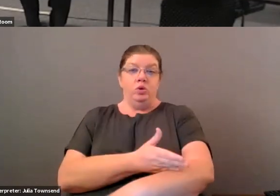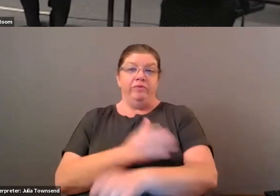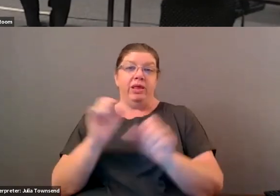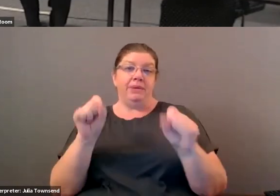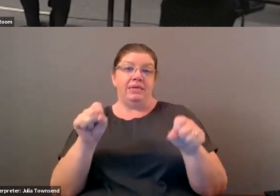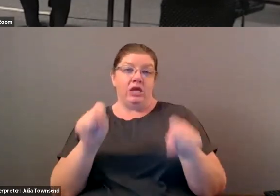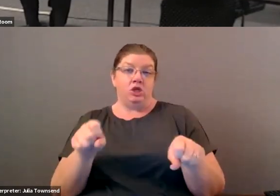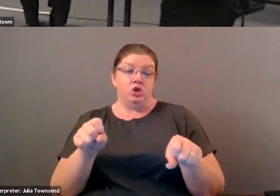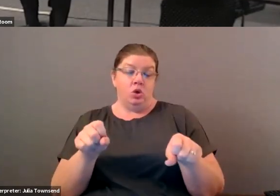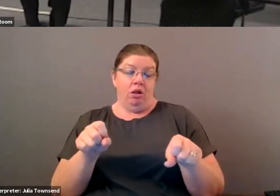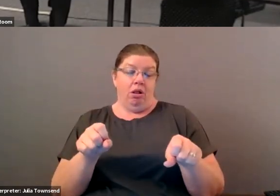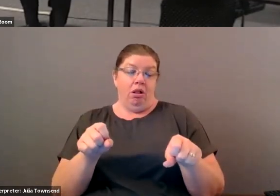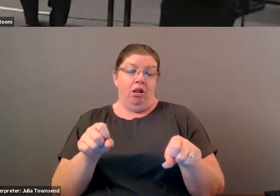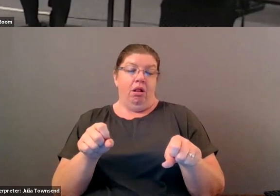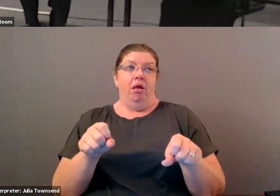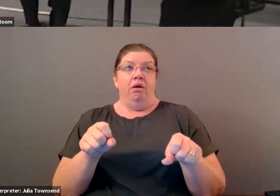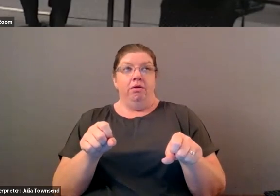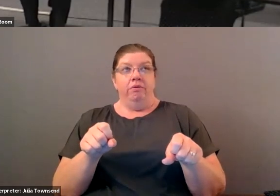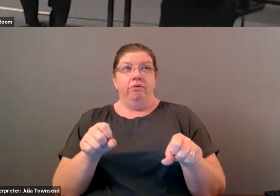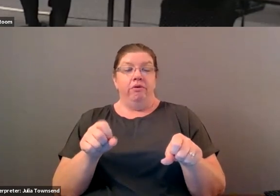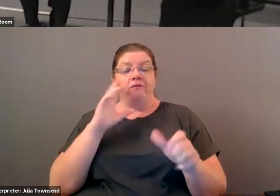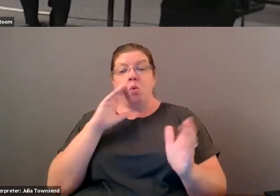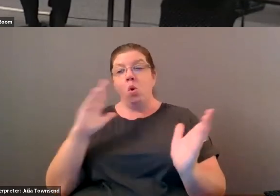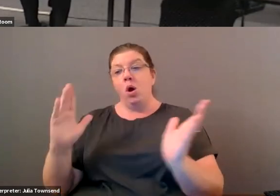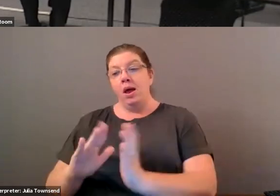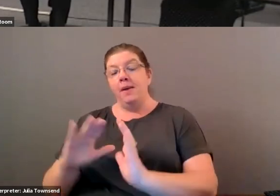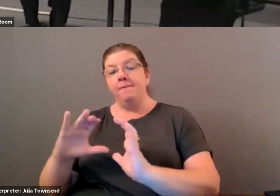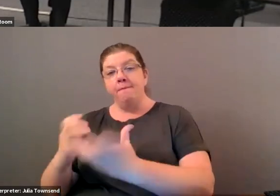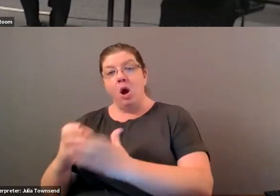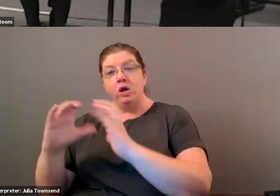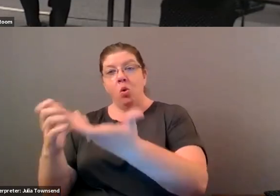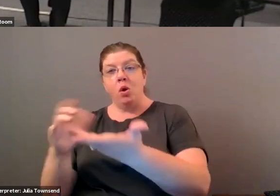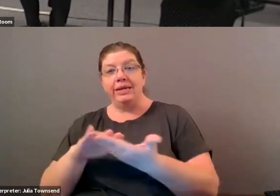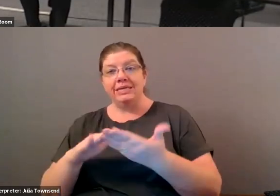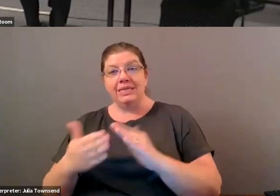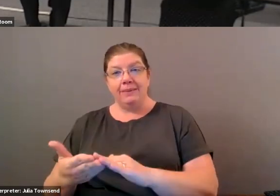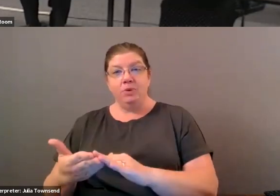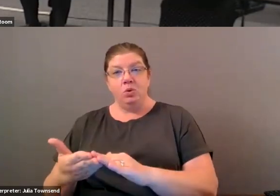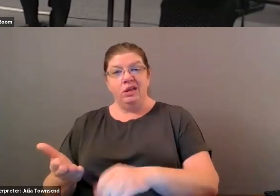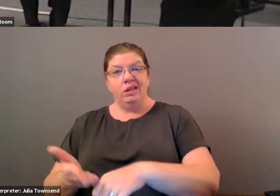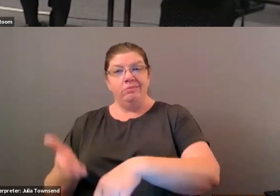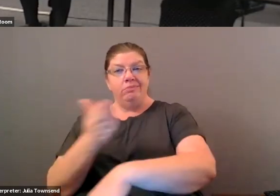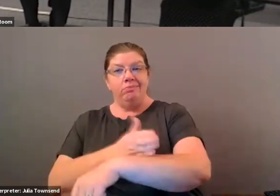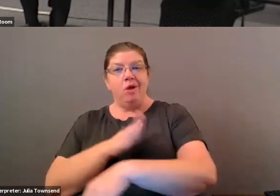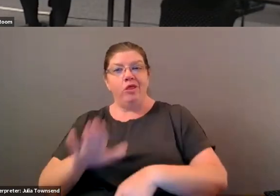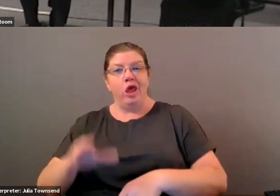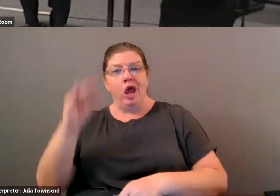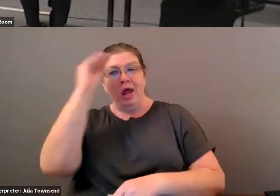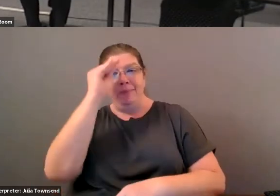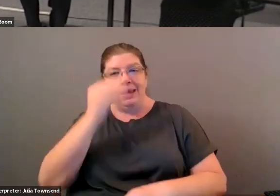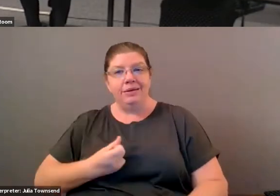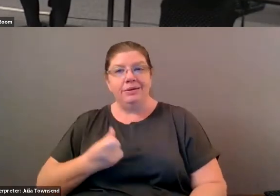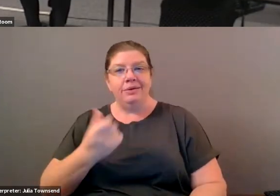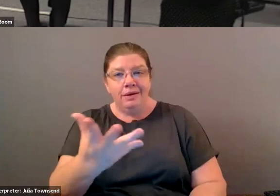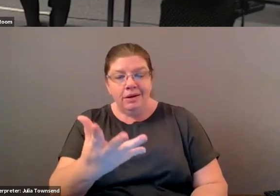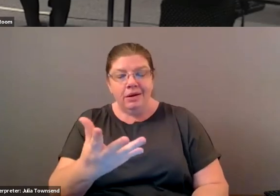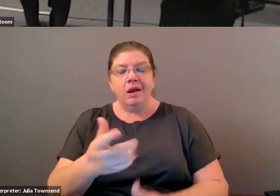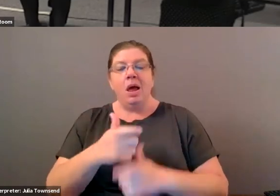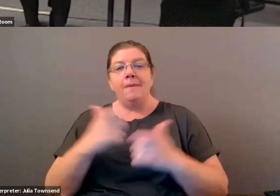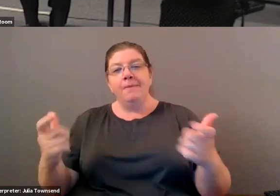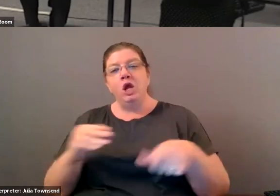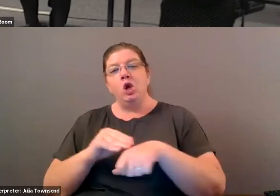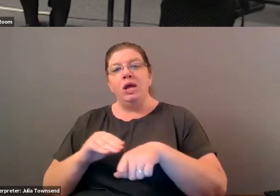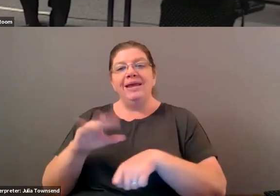potential for minorities in the community to have a greater say or greater influence in